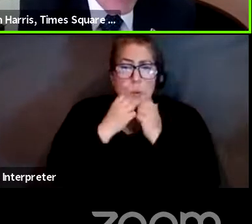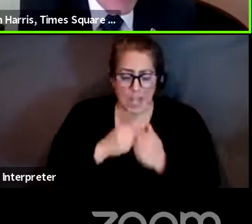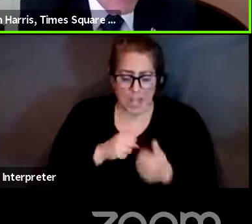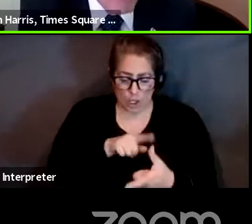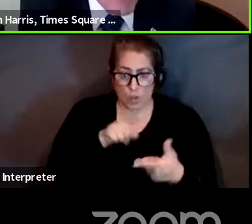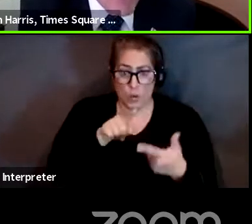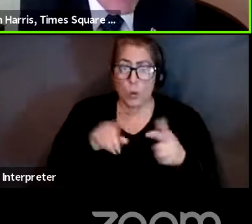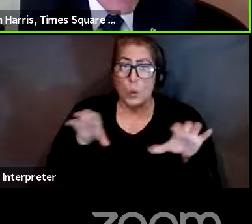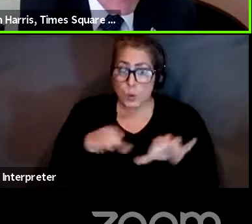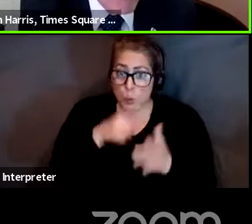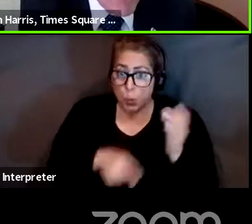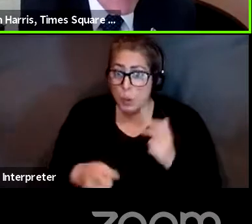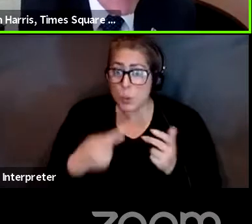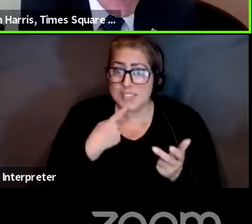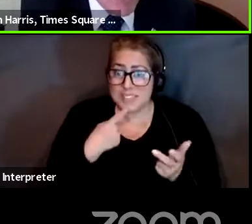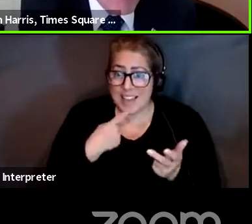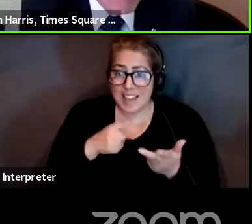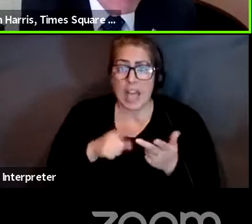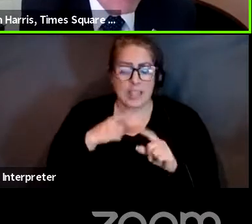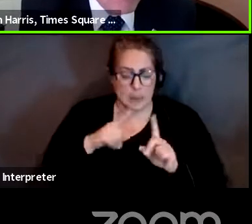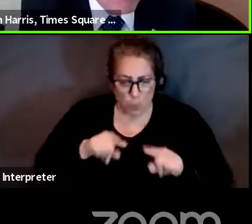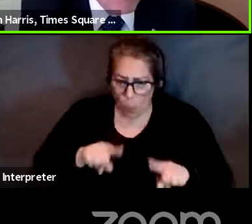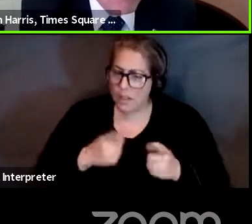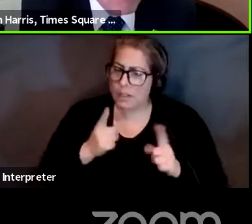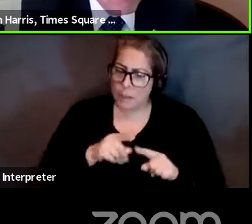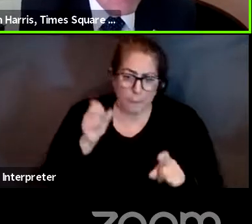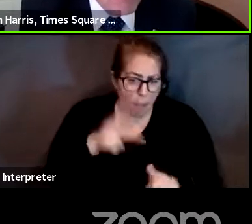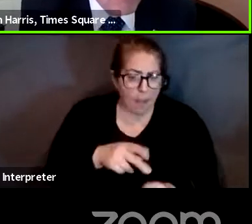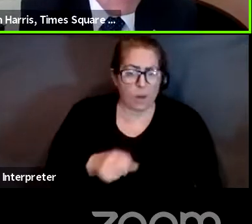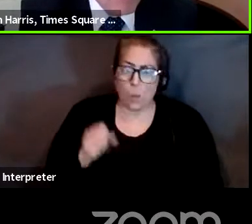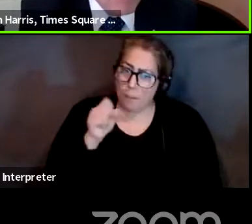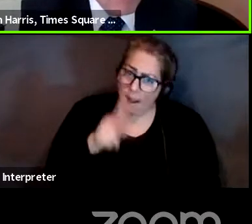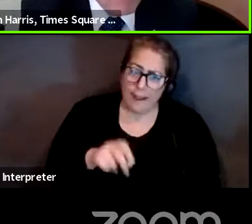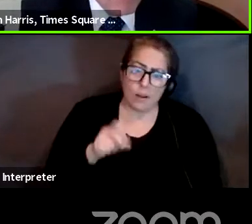you're going to do, and keep coming back.